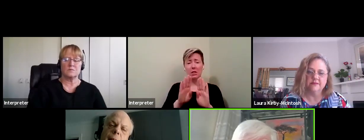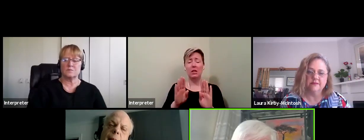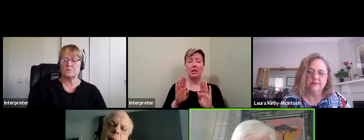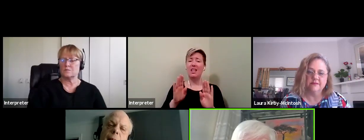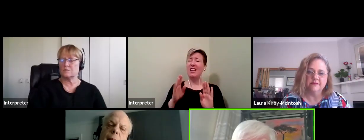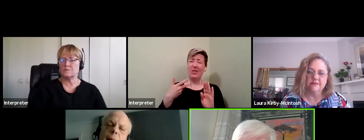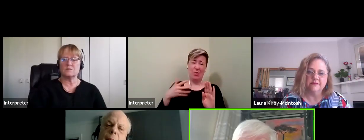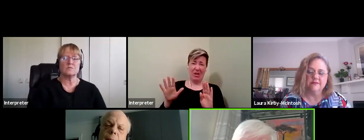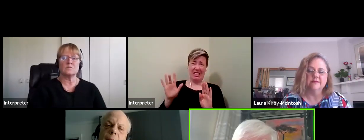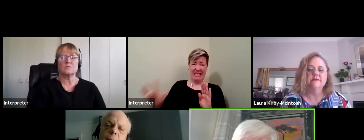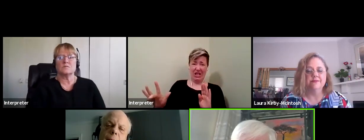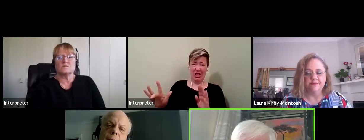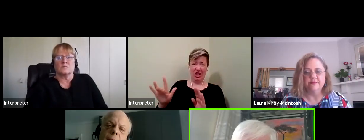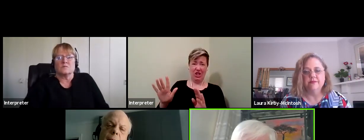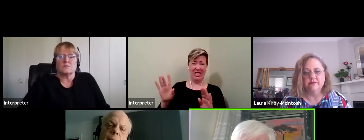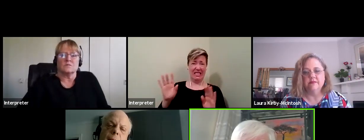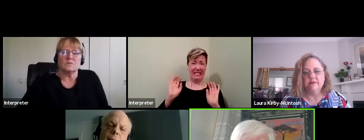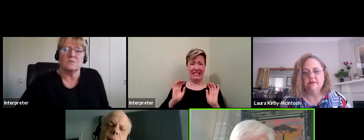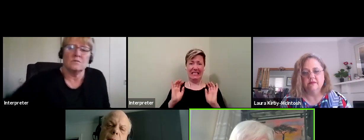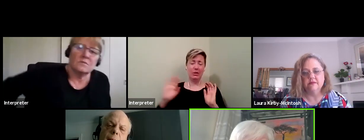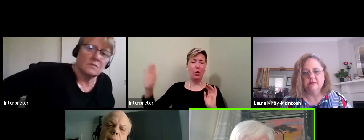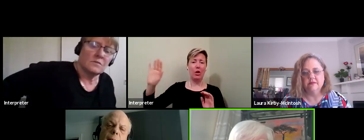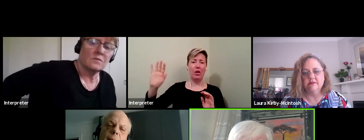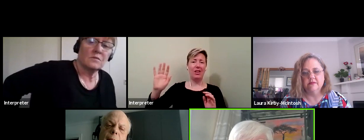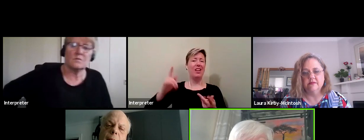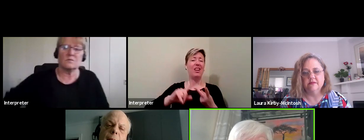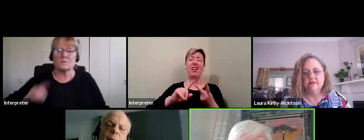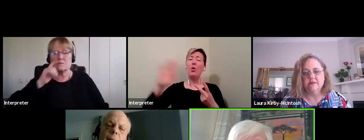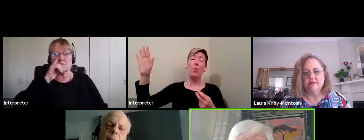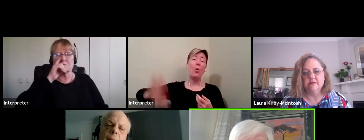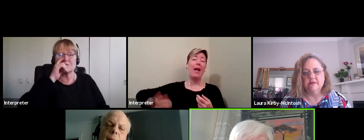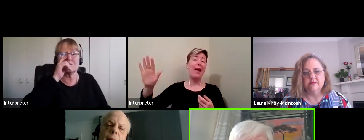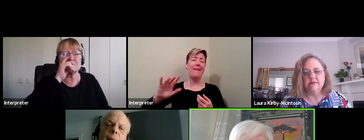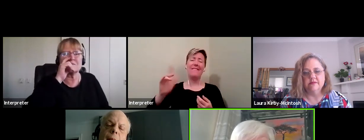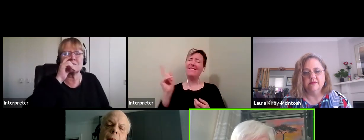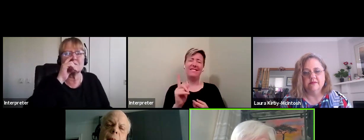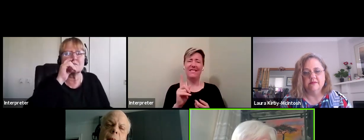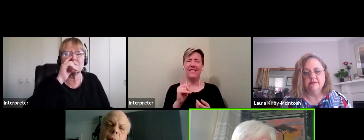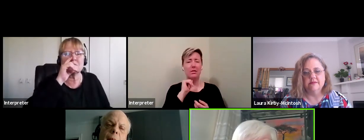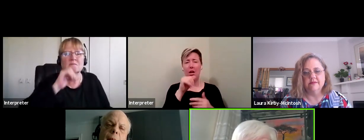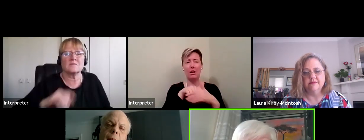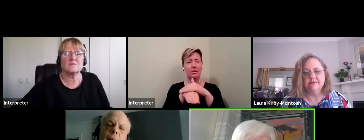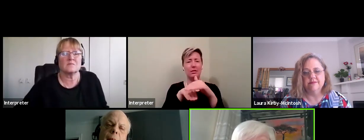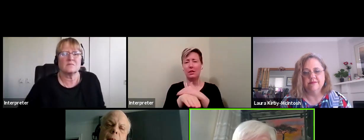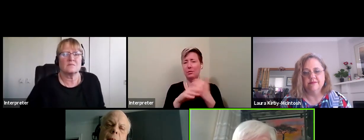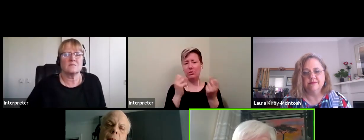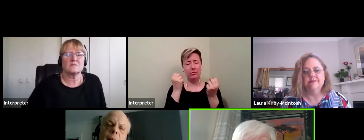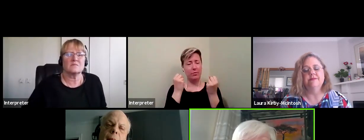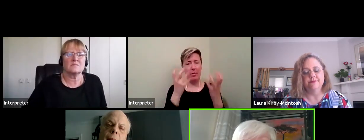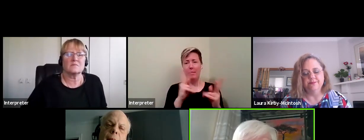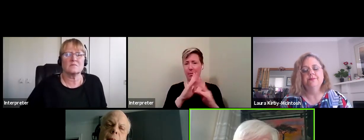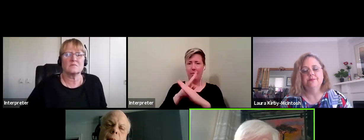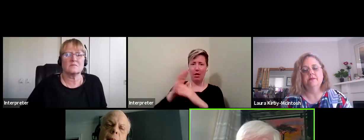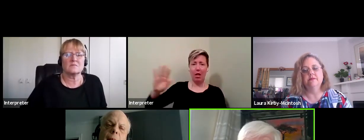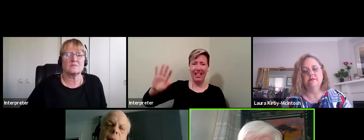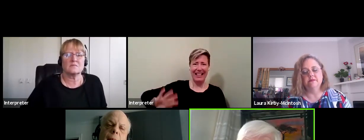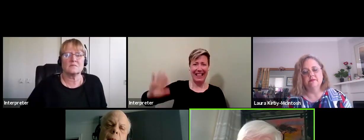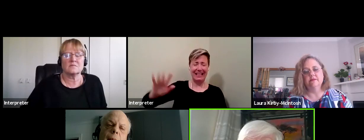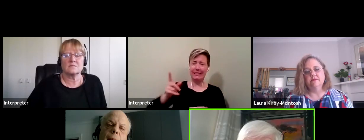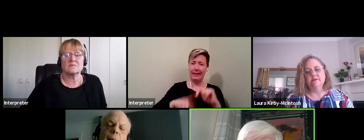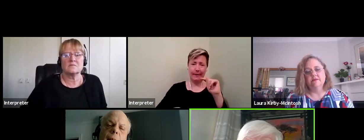want to be touching things. And we never want to use the wave at button technology because they're just not accessible to far too many people. We want to make